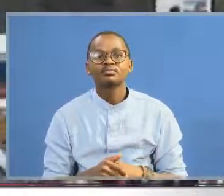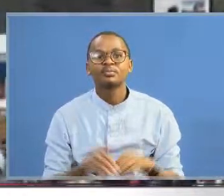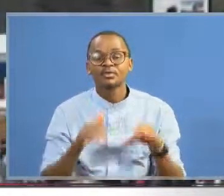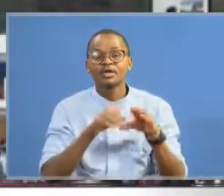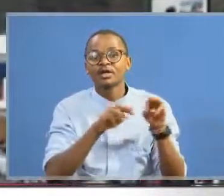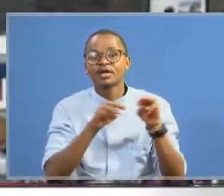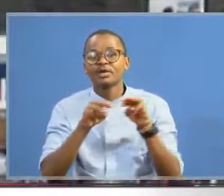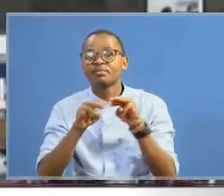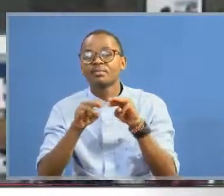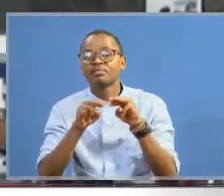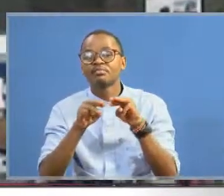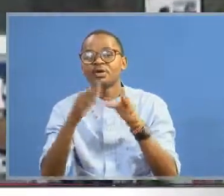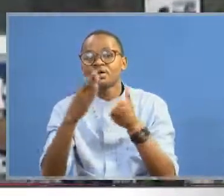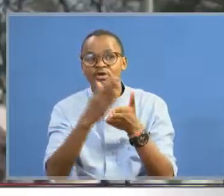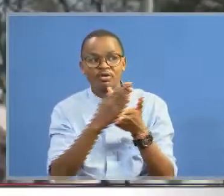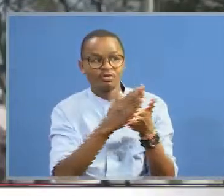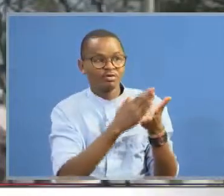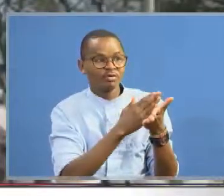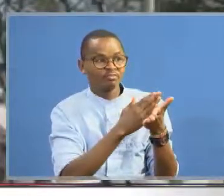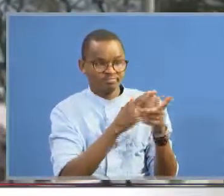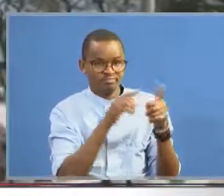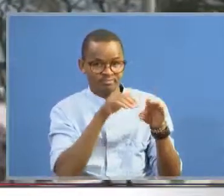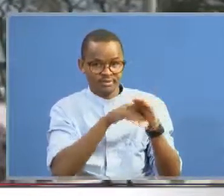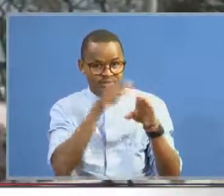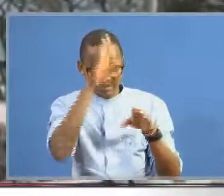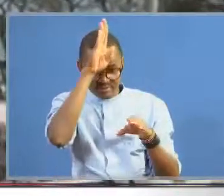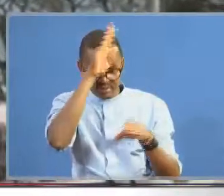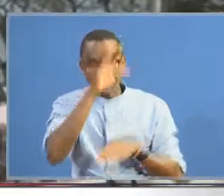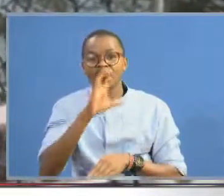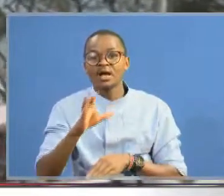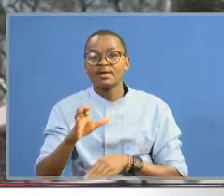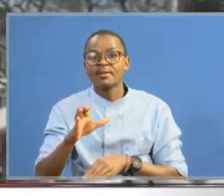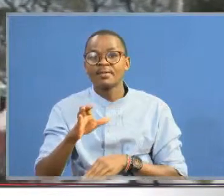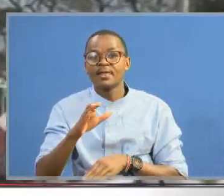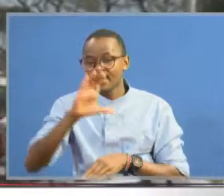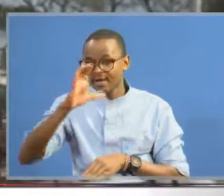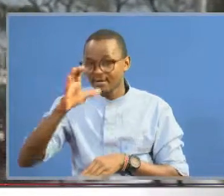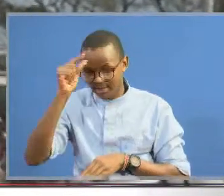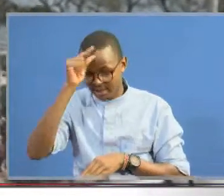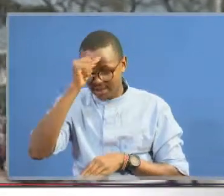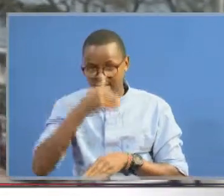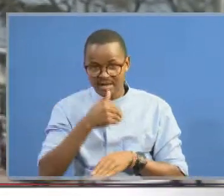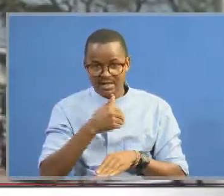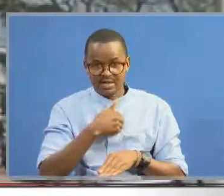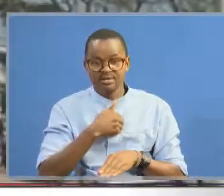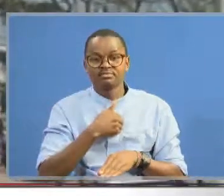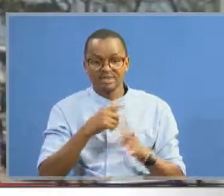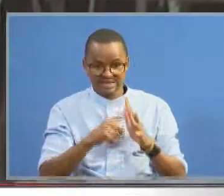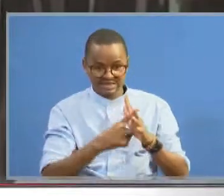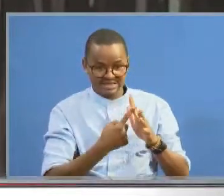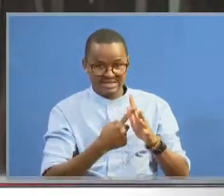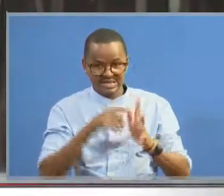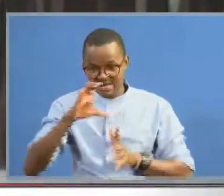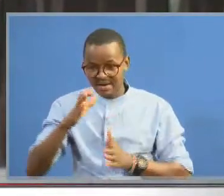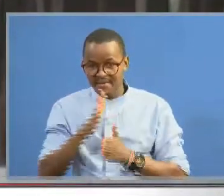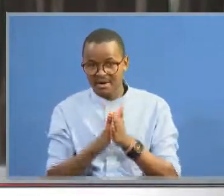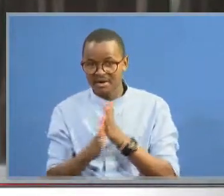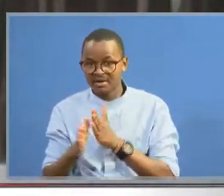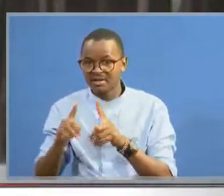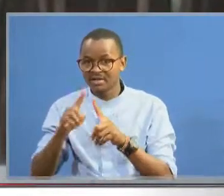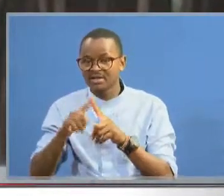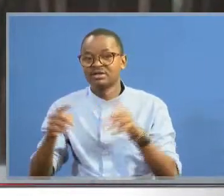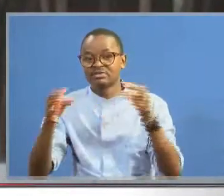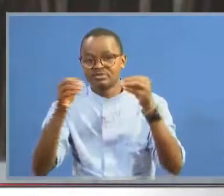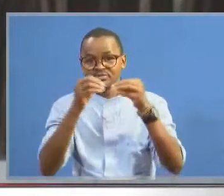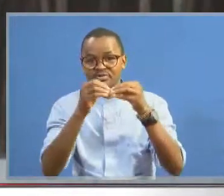In a move to improve the housing structures in Baringo County, the county government has initiated a town planning to